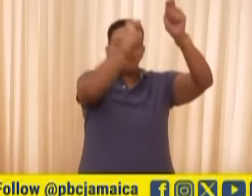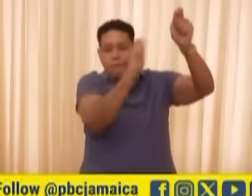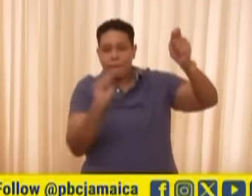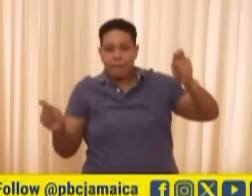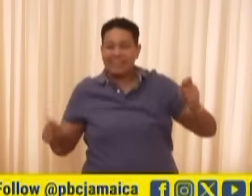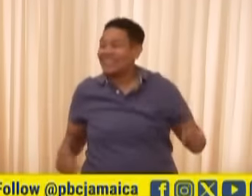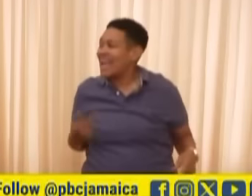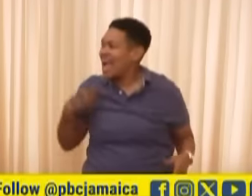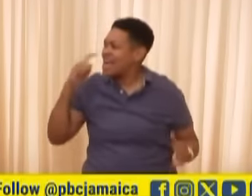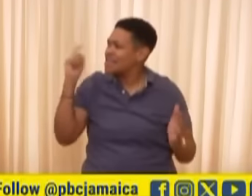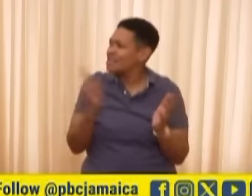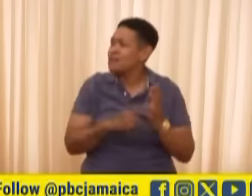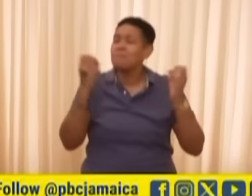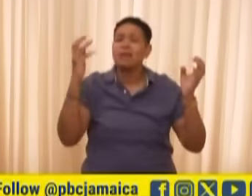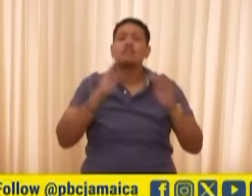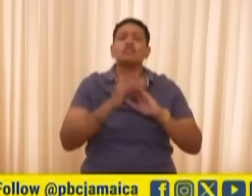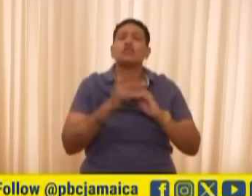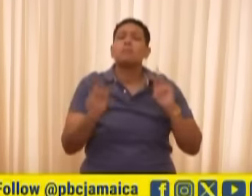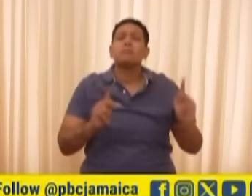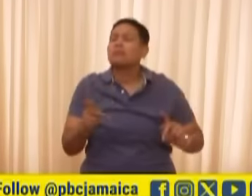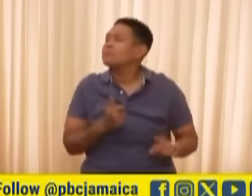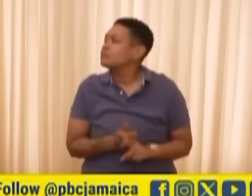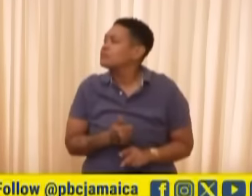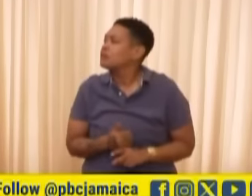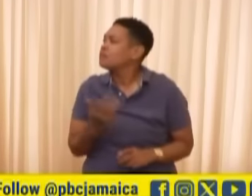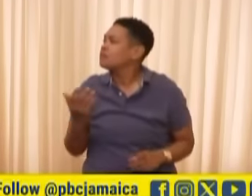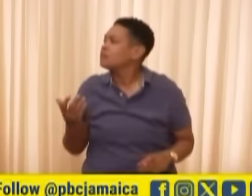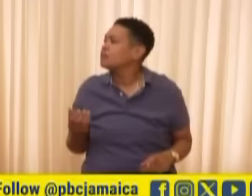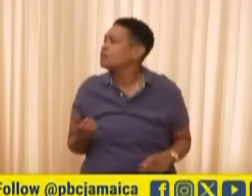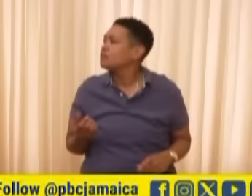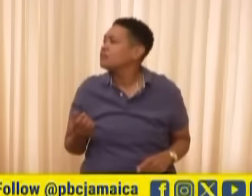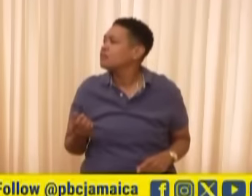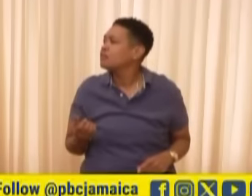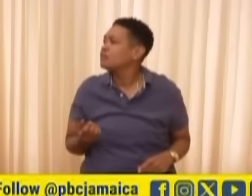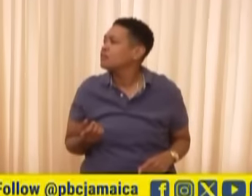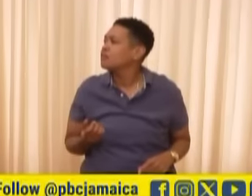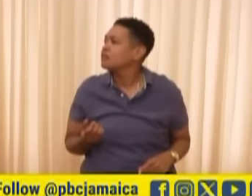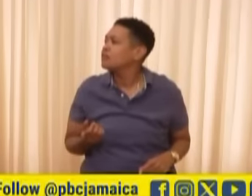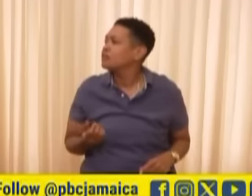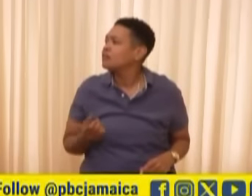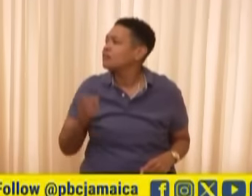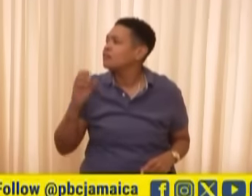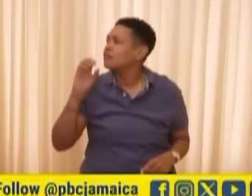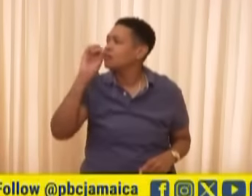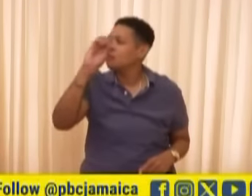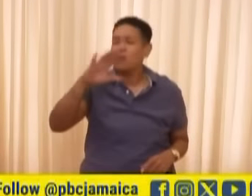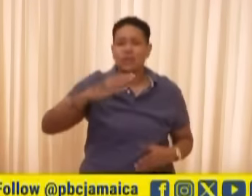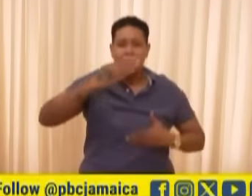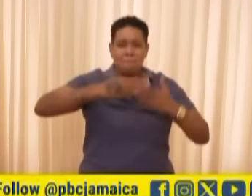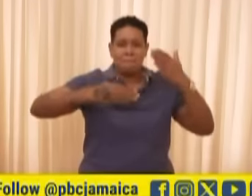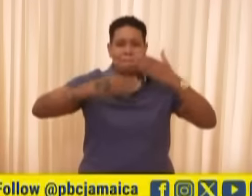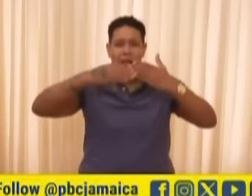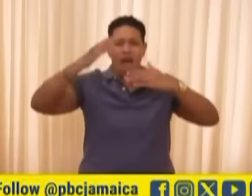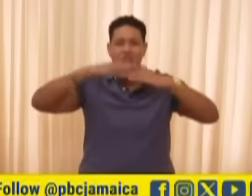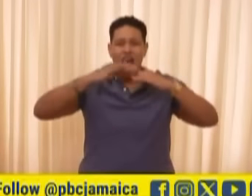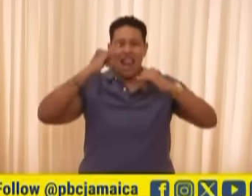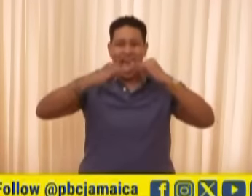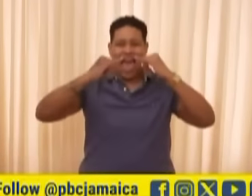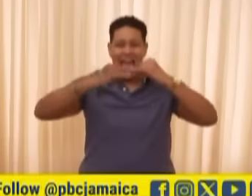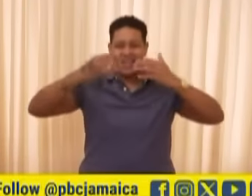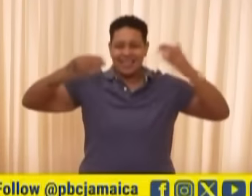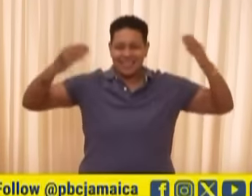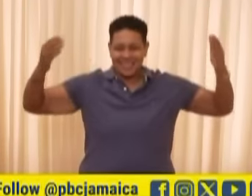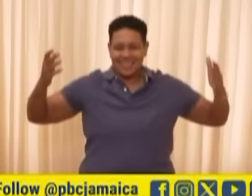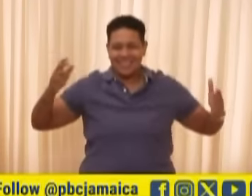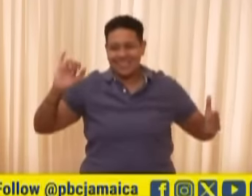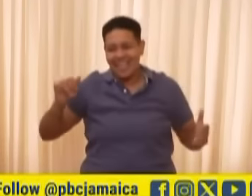I noticed that many Jamaicans are putting building blocks on their zinc and so forth. That is